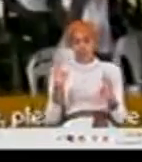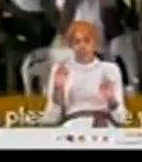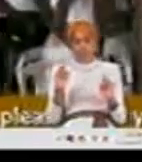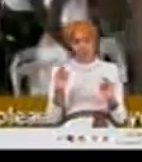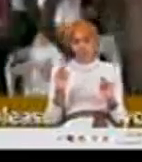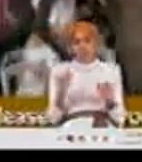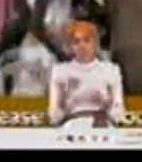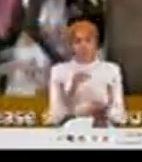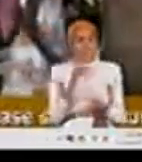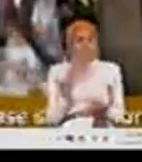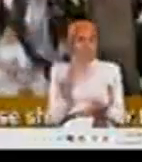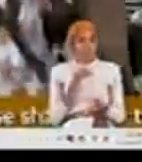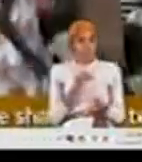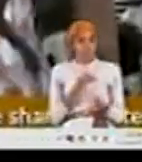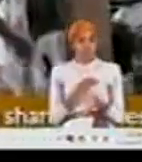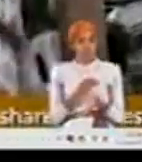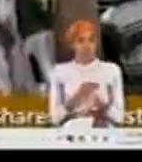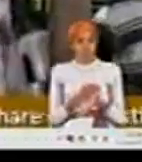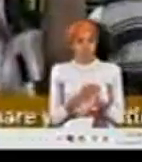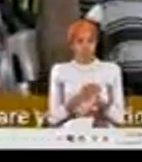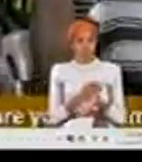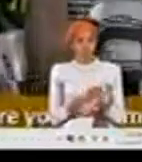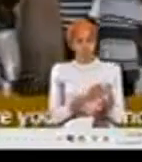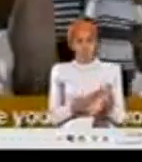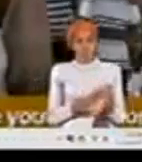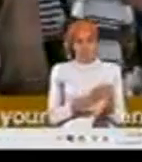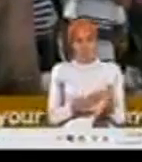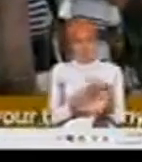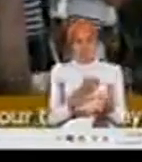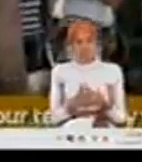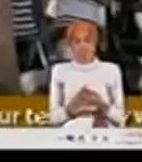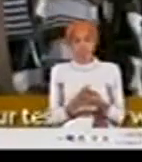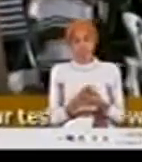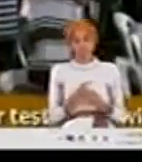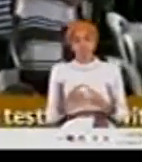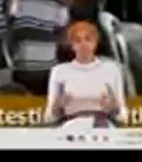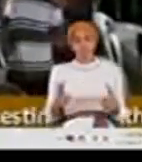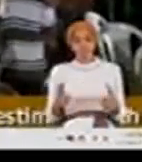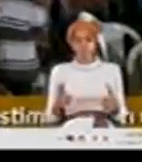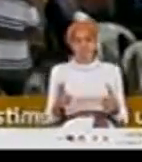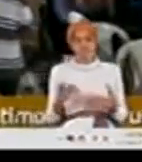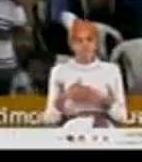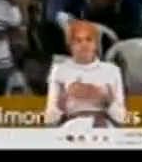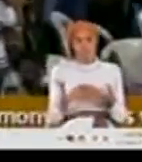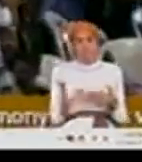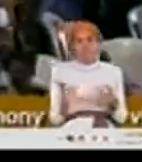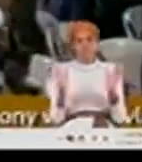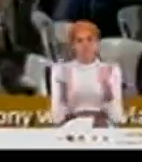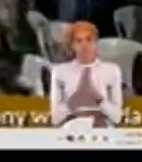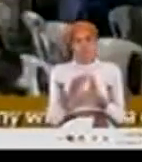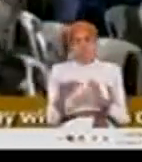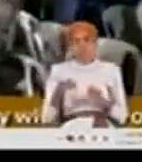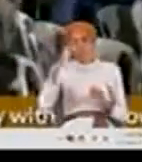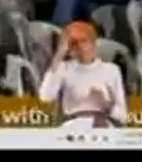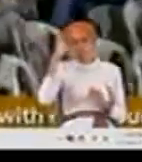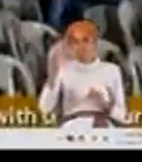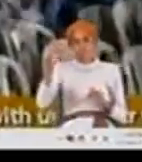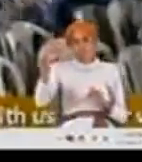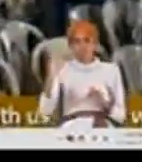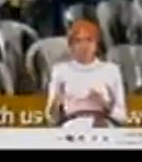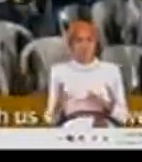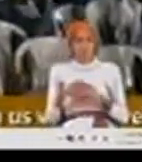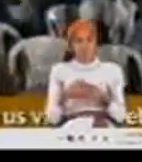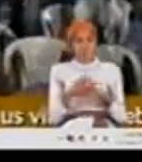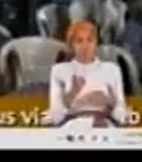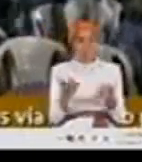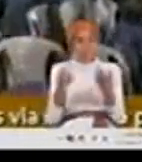have fear she has challenges and troubles but after the prayers of the man of God after she attended